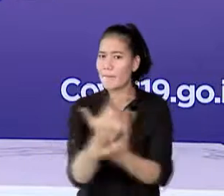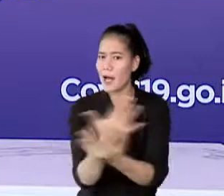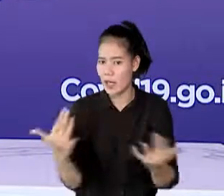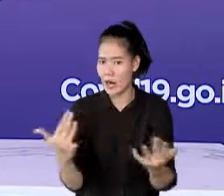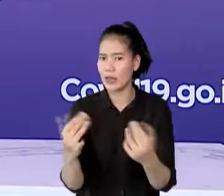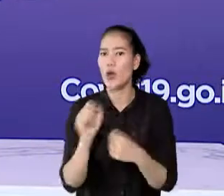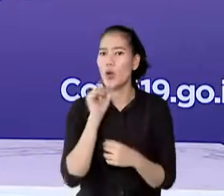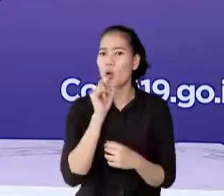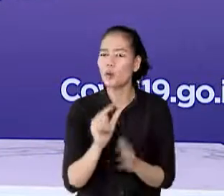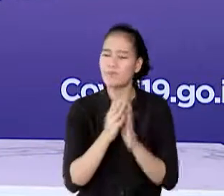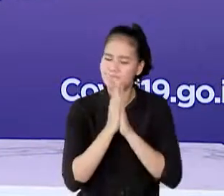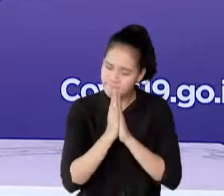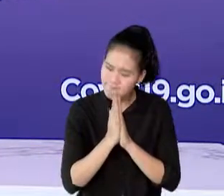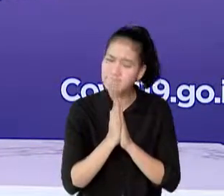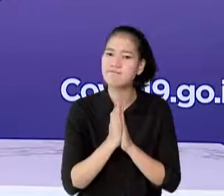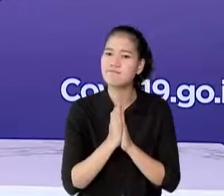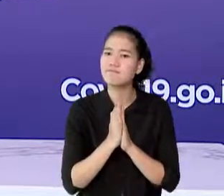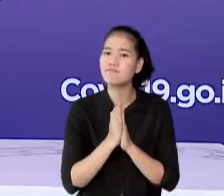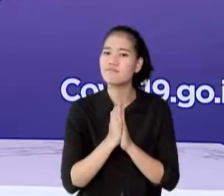should